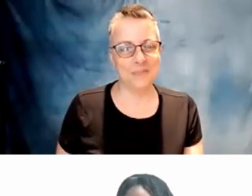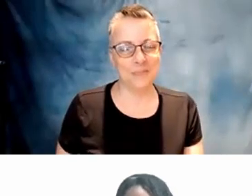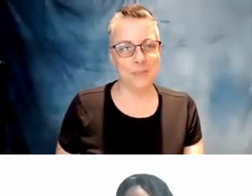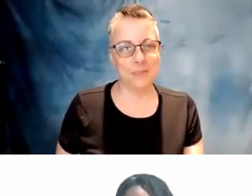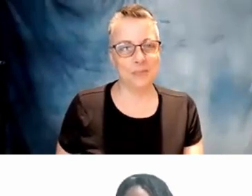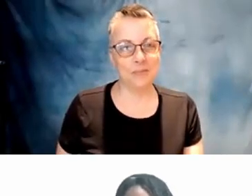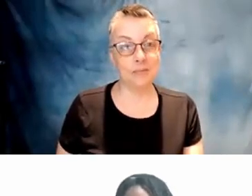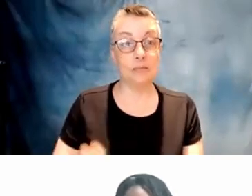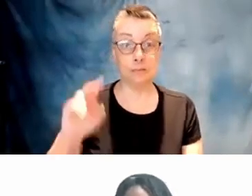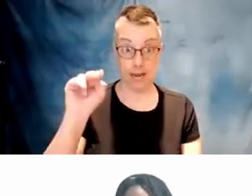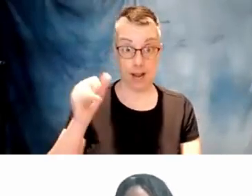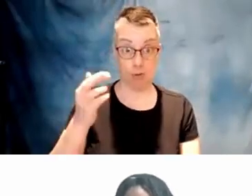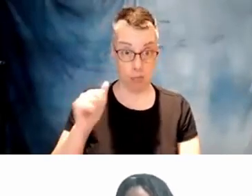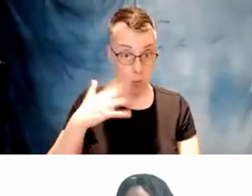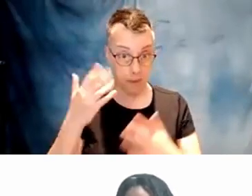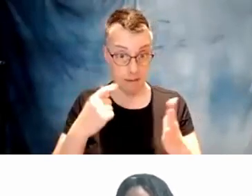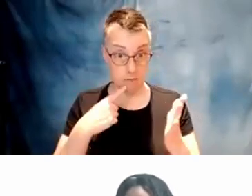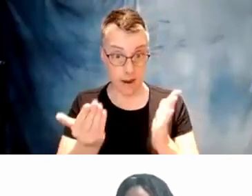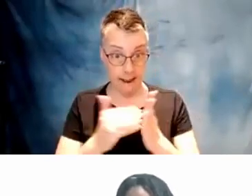All right, did you guys hear it or do you want me to repeat it?